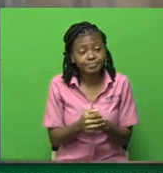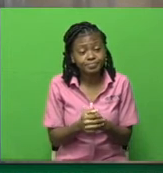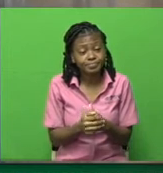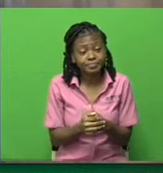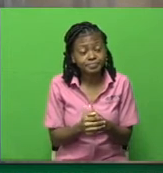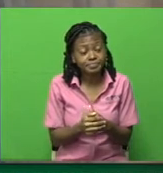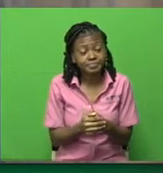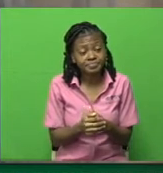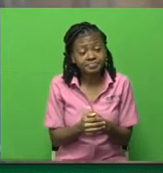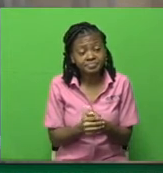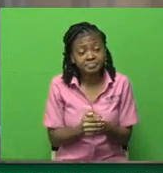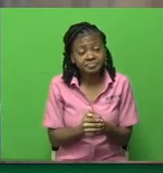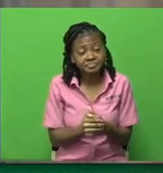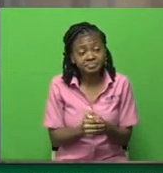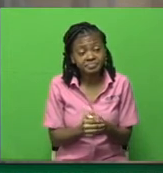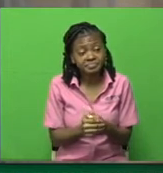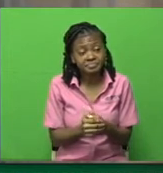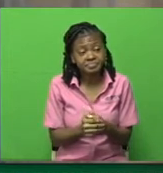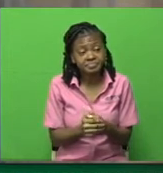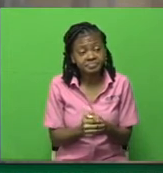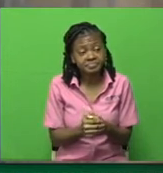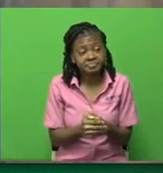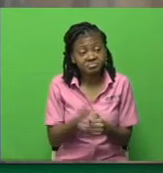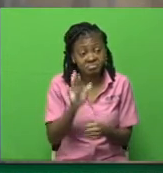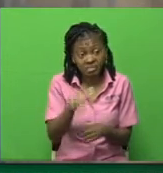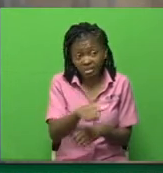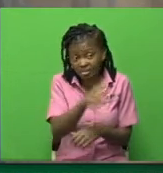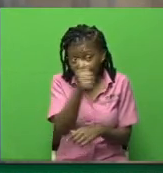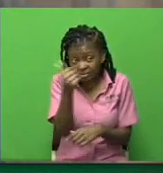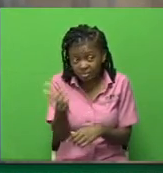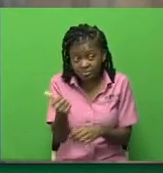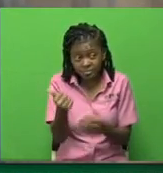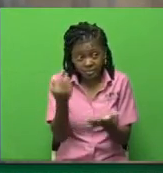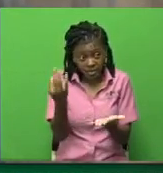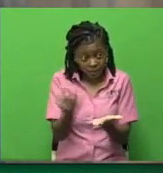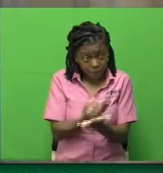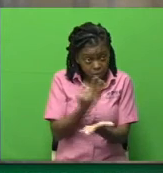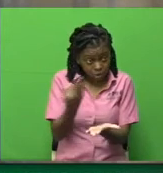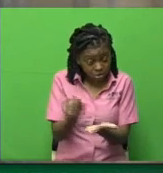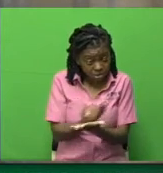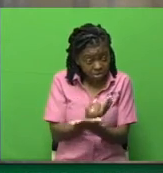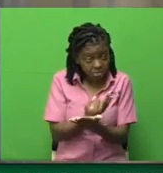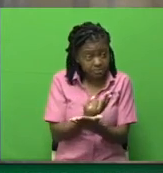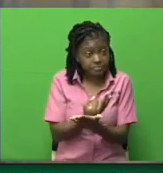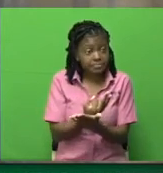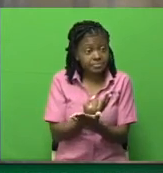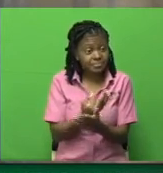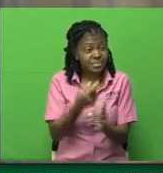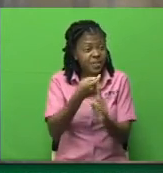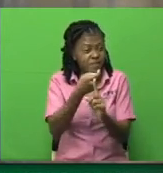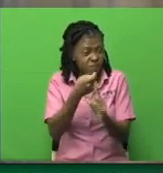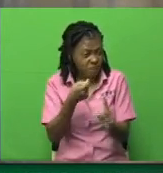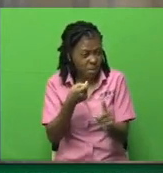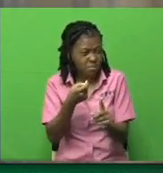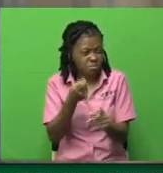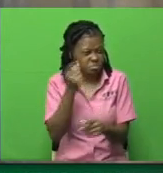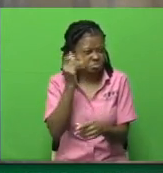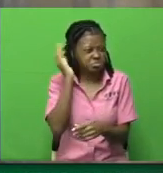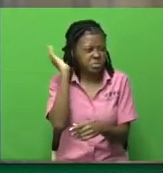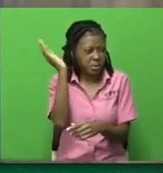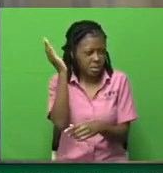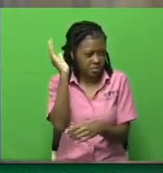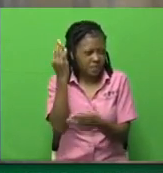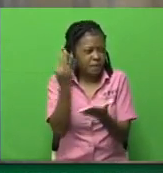excuse me another fiscal measure that sounds good on people but again there's a match to reality